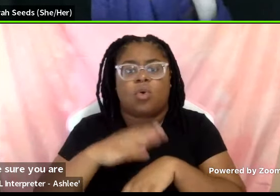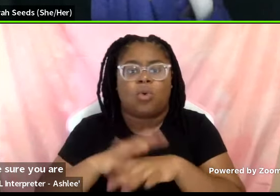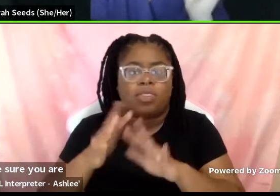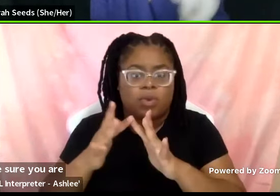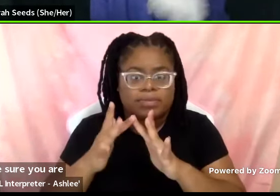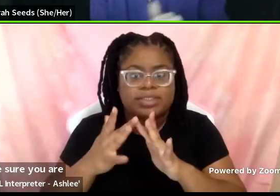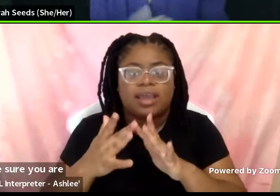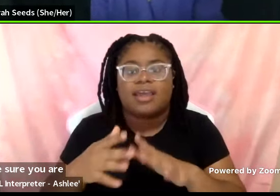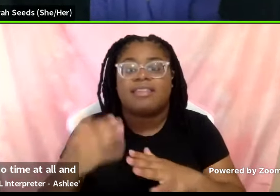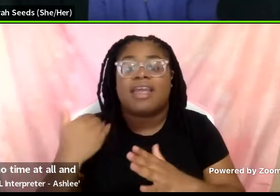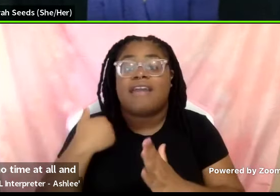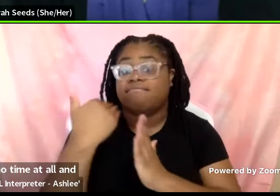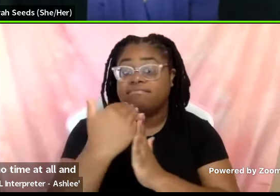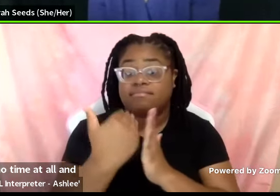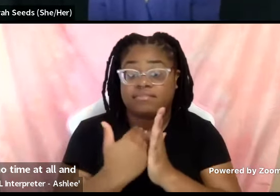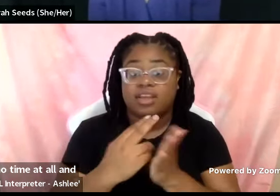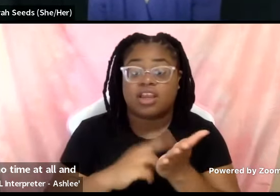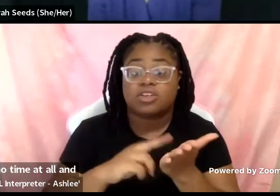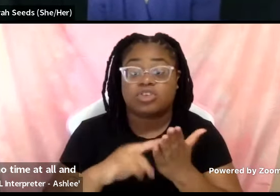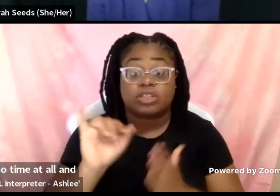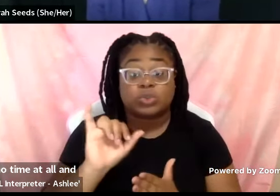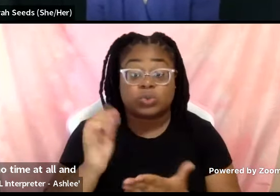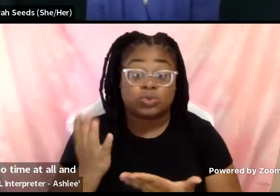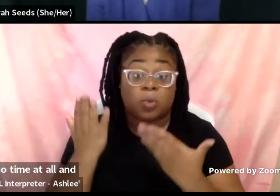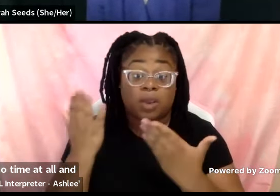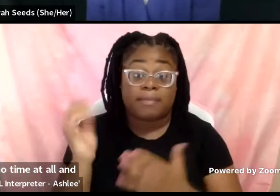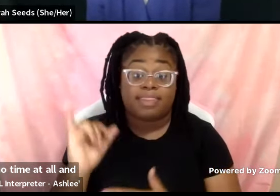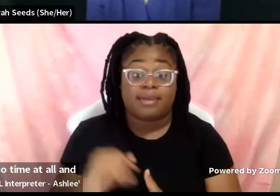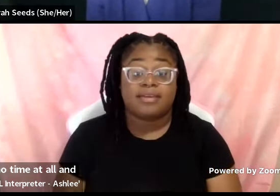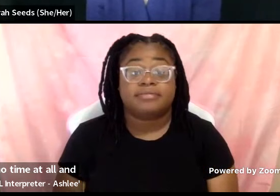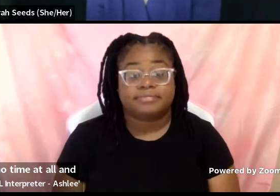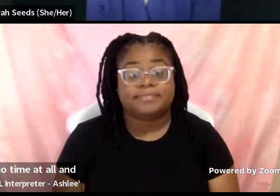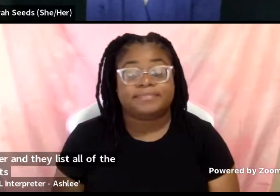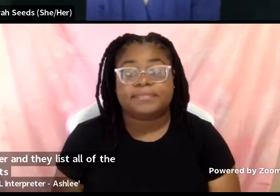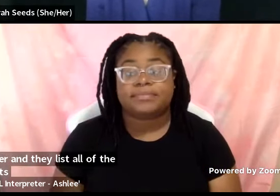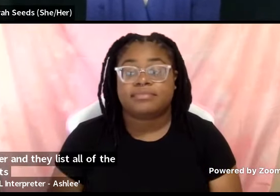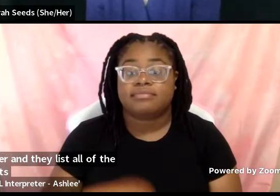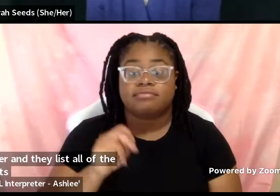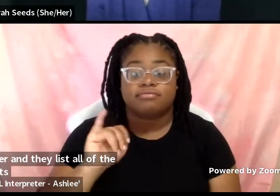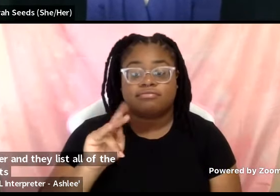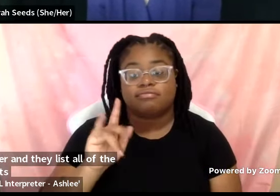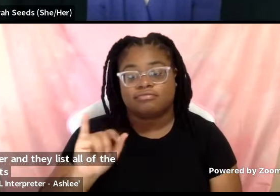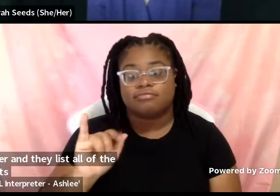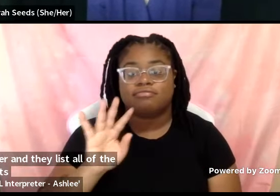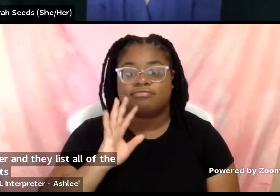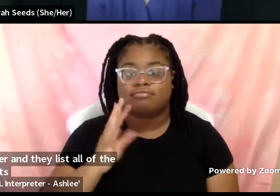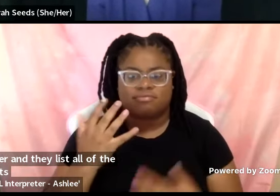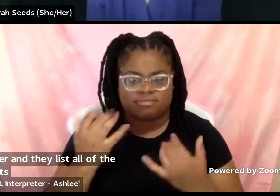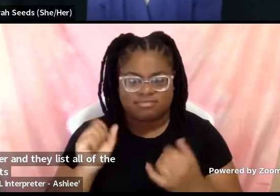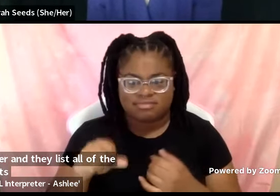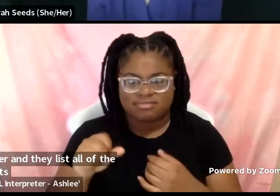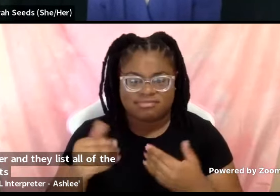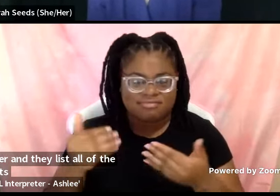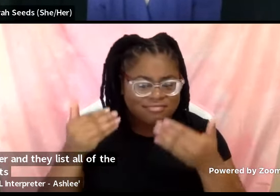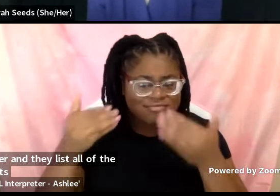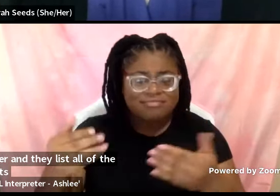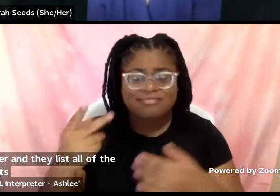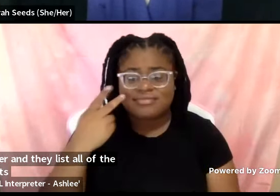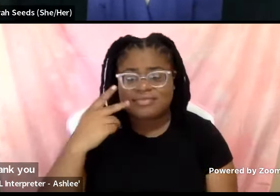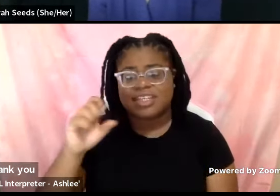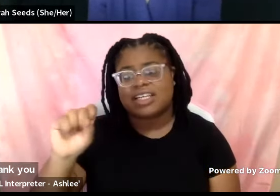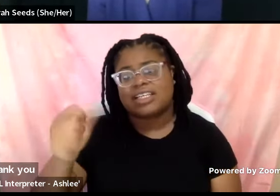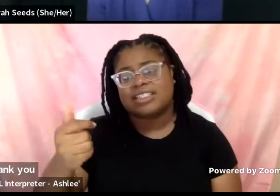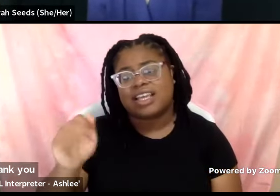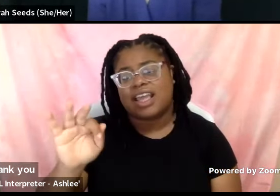list all the contracts as well. So that's awesome. Thank you for that. Yeah. So anybody go out to the SAG-AFTRA website if you